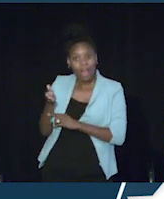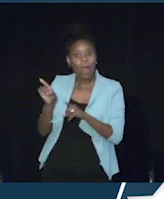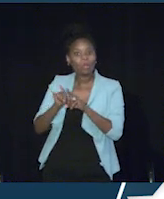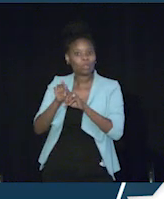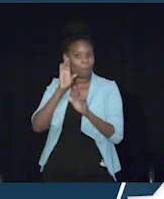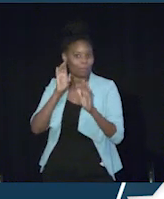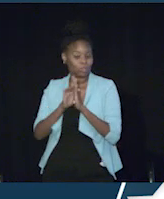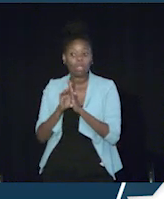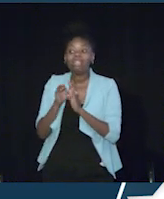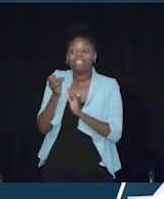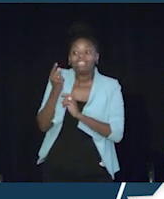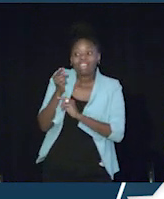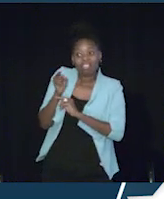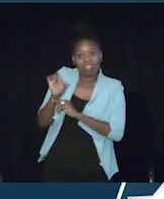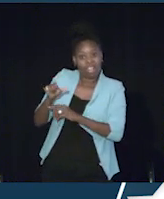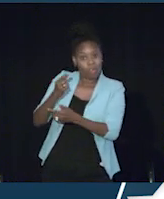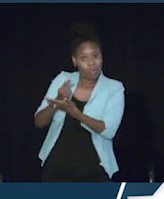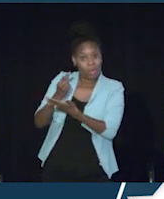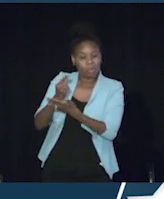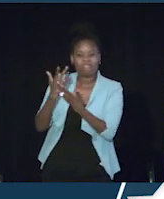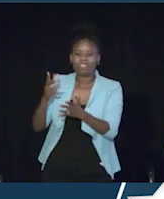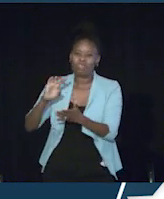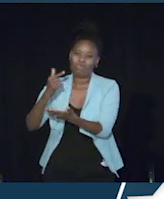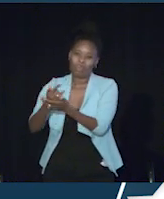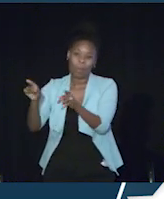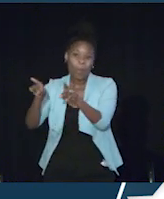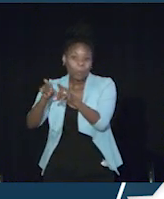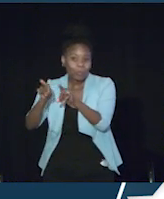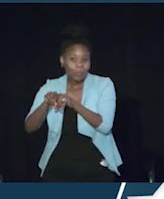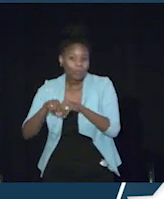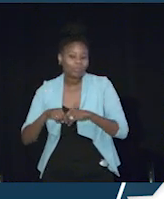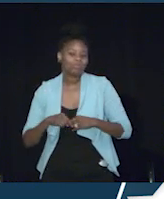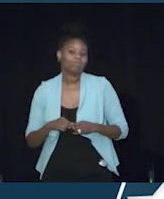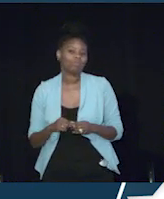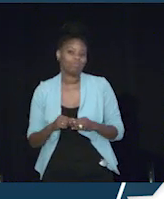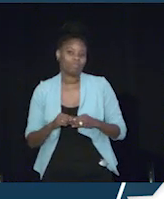be a graduate of the hands-on education program.